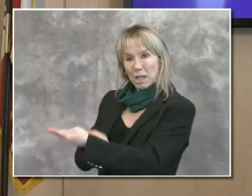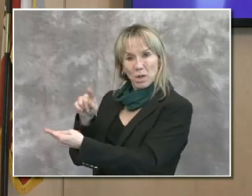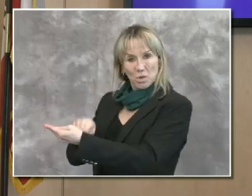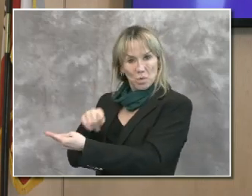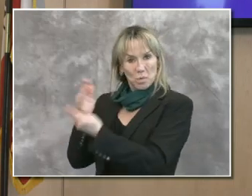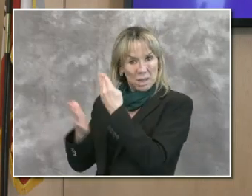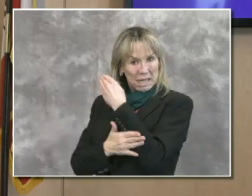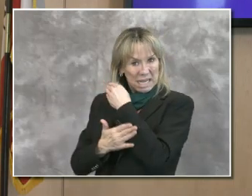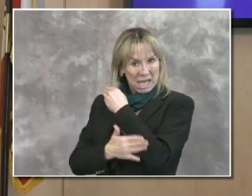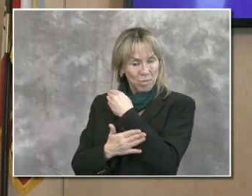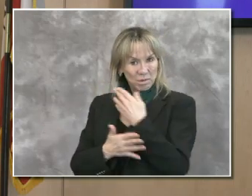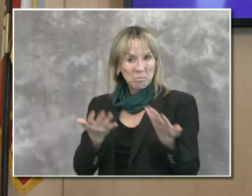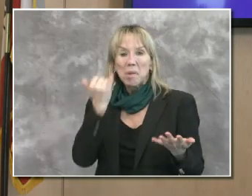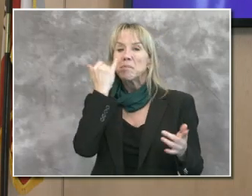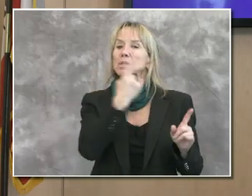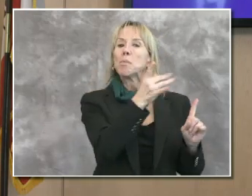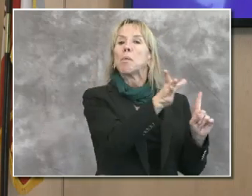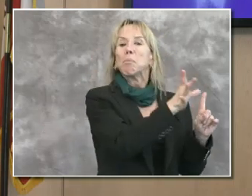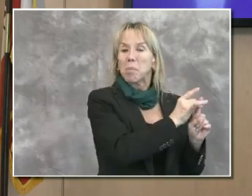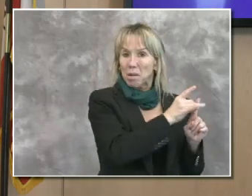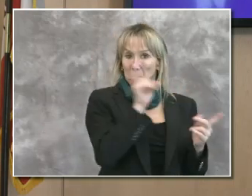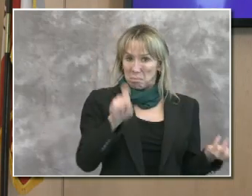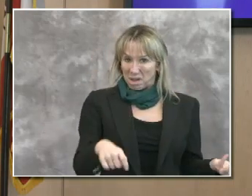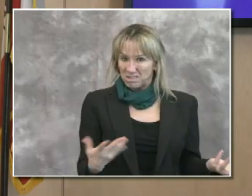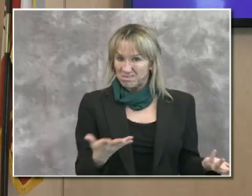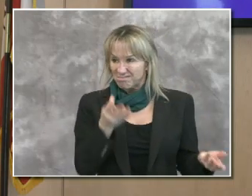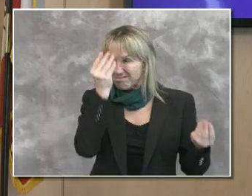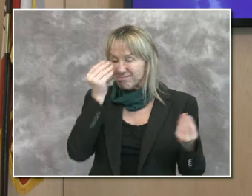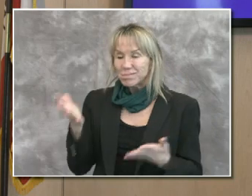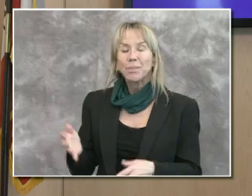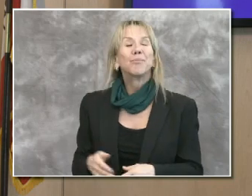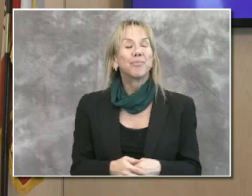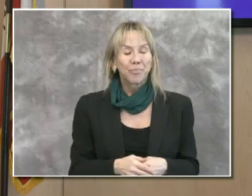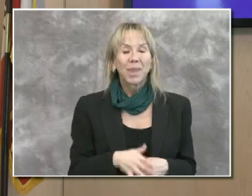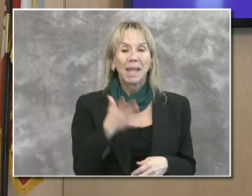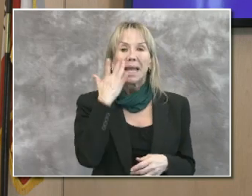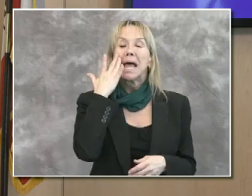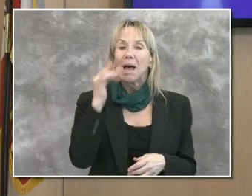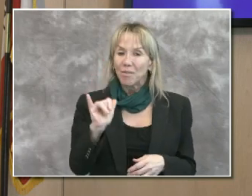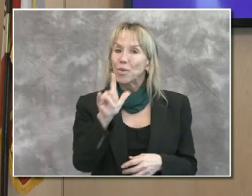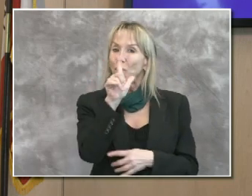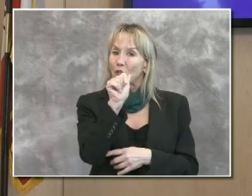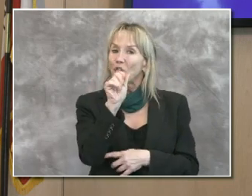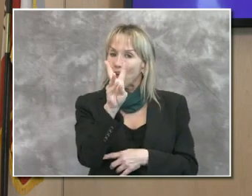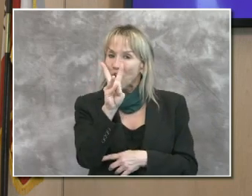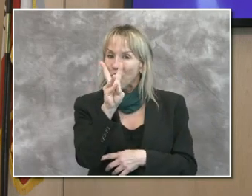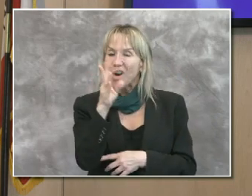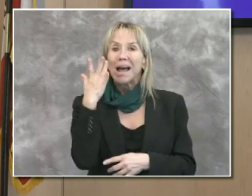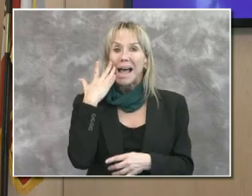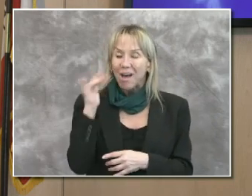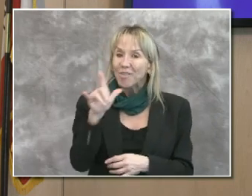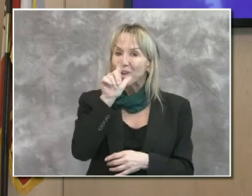positive? Well, California law actually requires that any positive tests